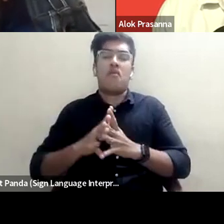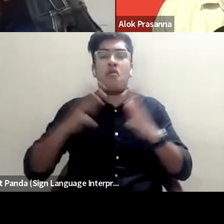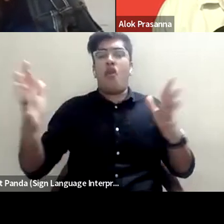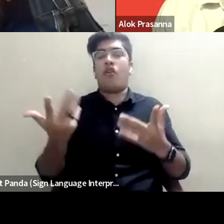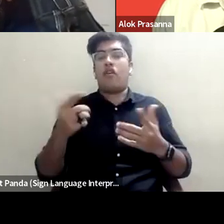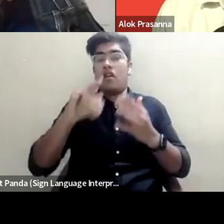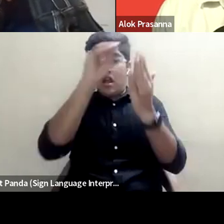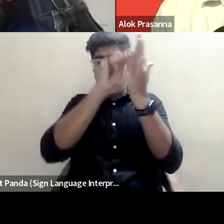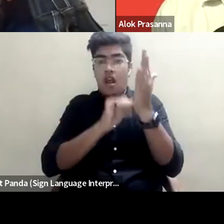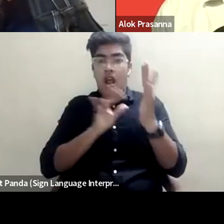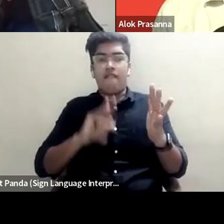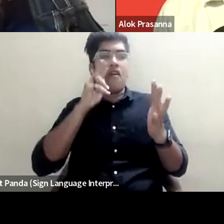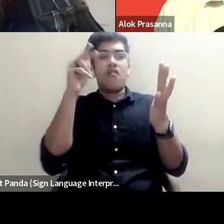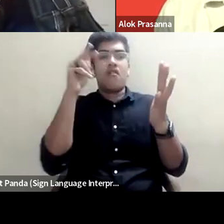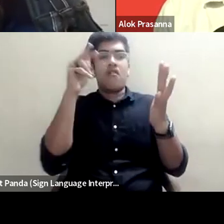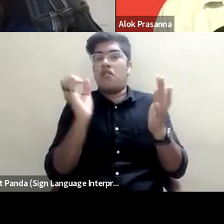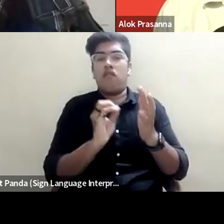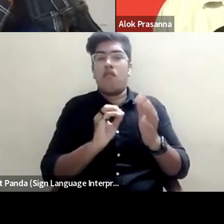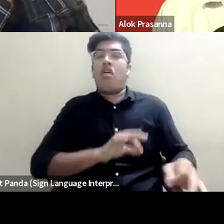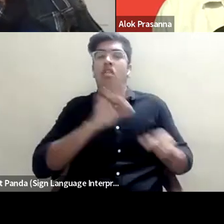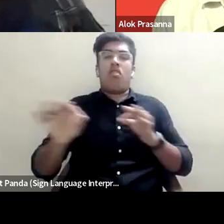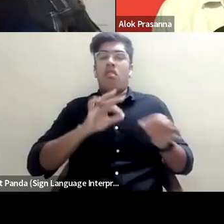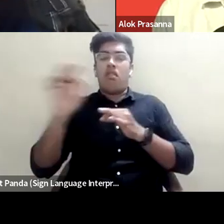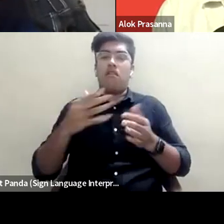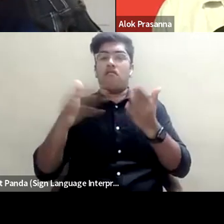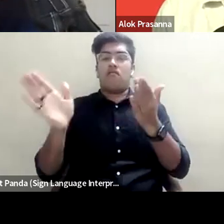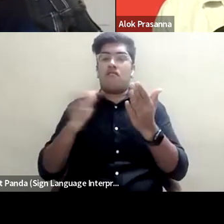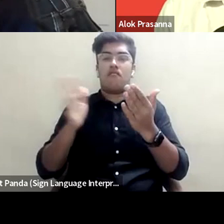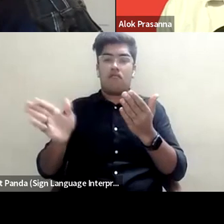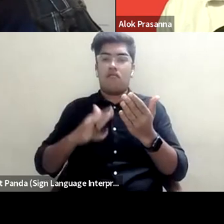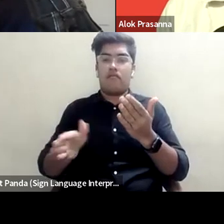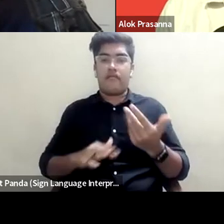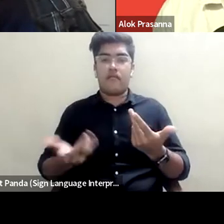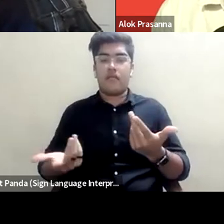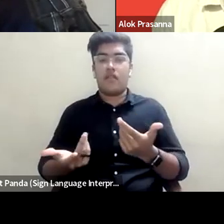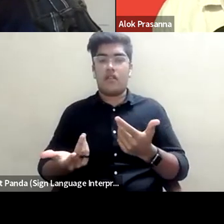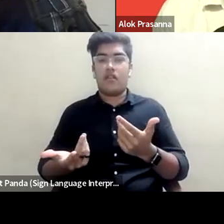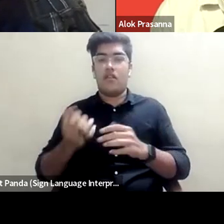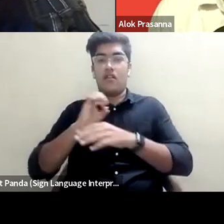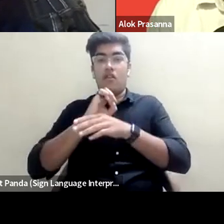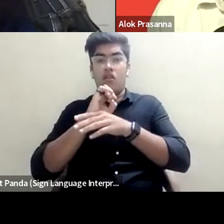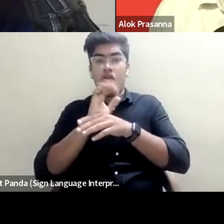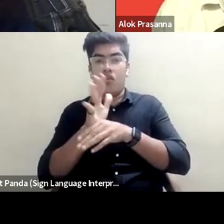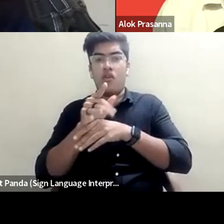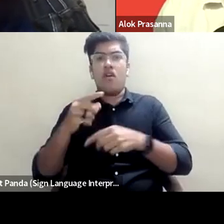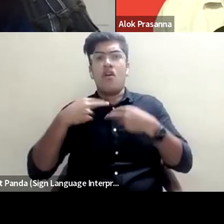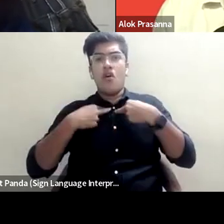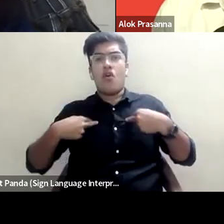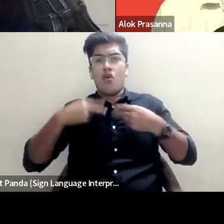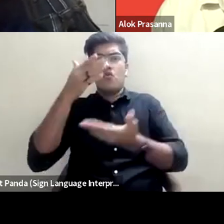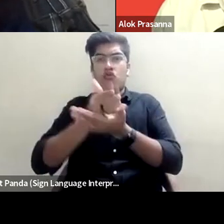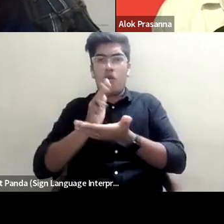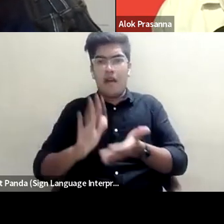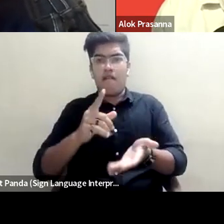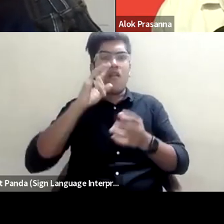listed. I don't see where COVID-19 here, bars a court from looking at cases